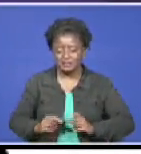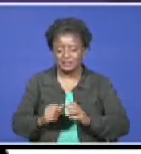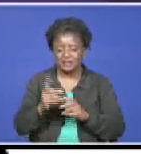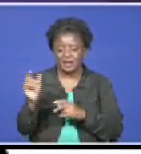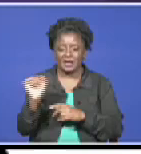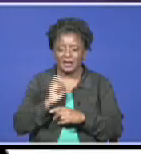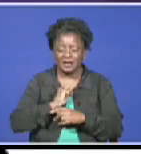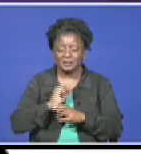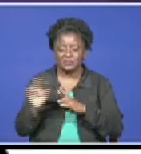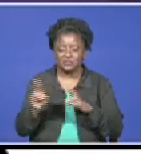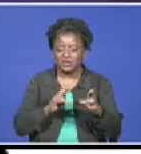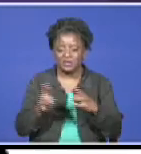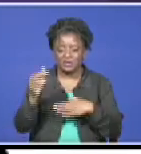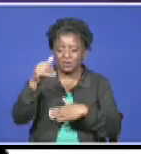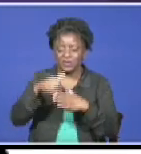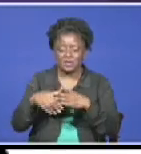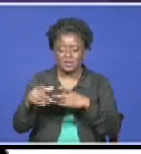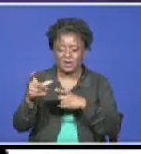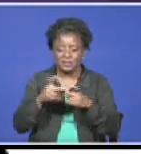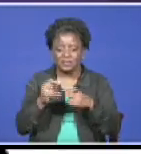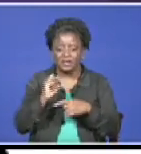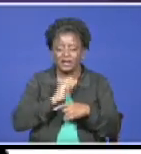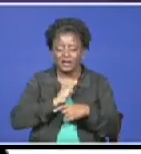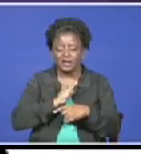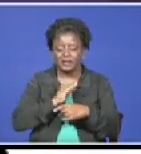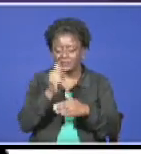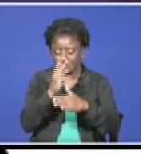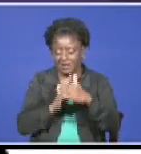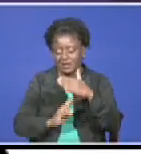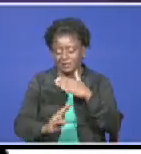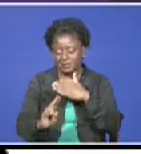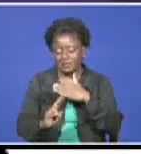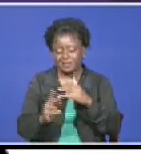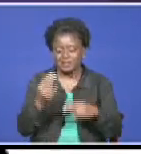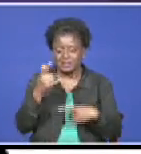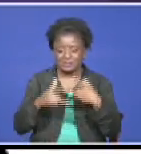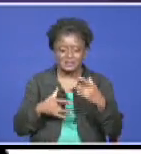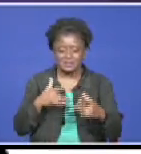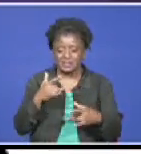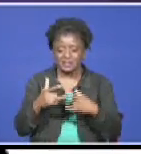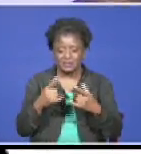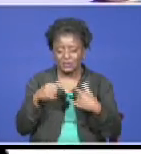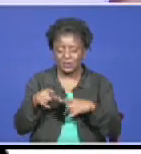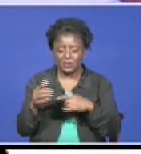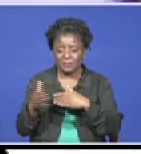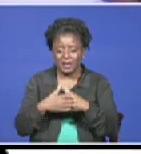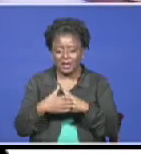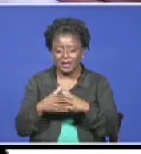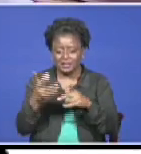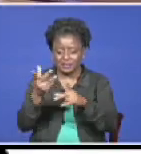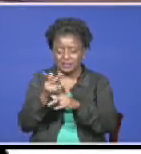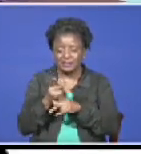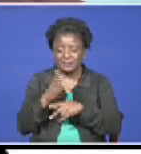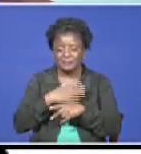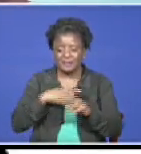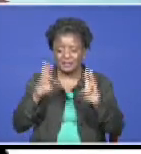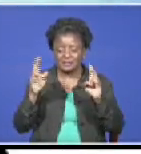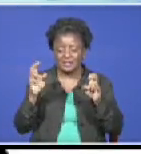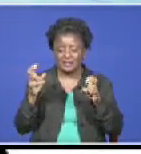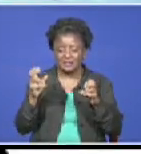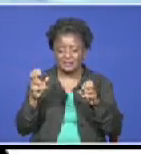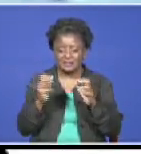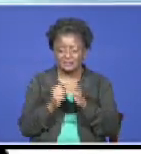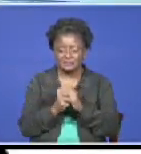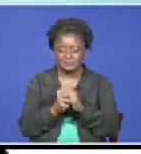I'm humbled. I'm just praying every day. I pray about this. I'm just excited to go back and retain my title. As if that down-home taste was